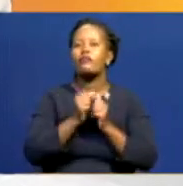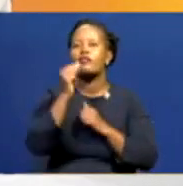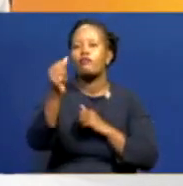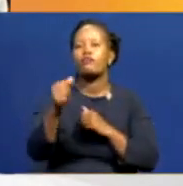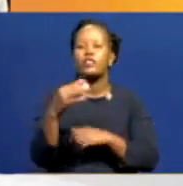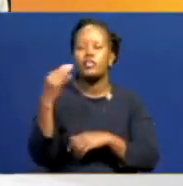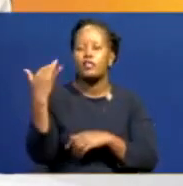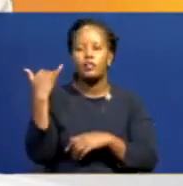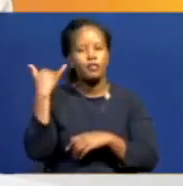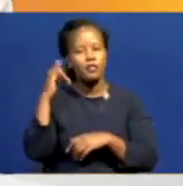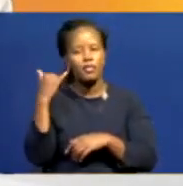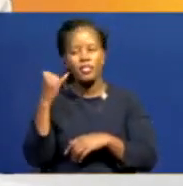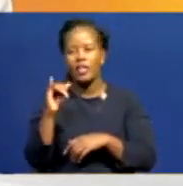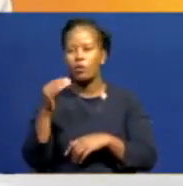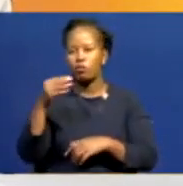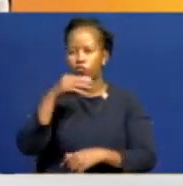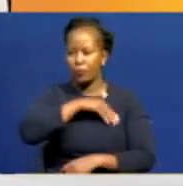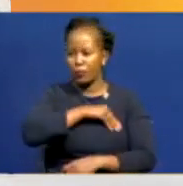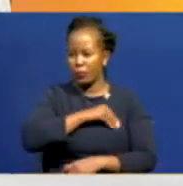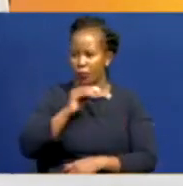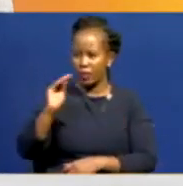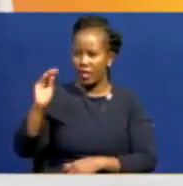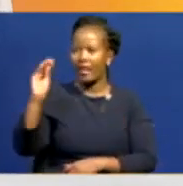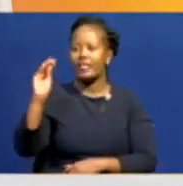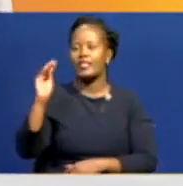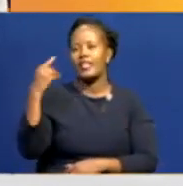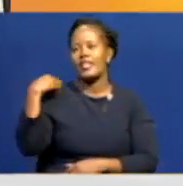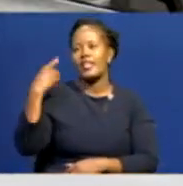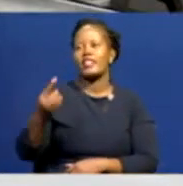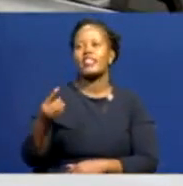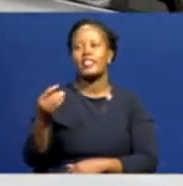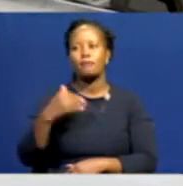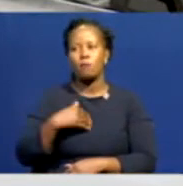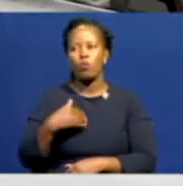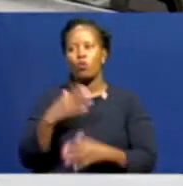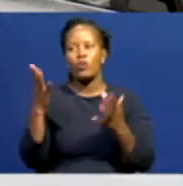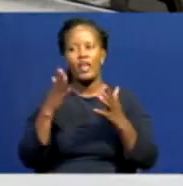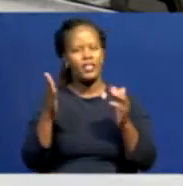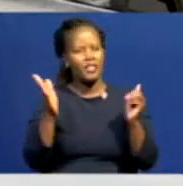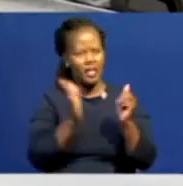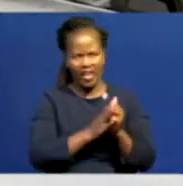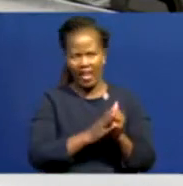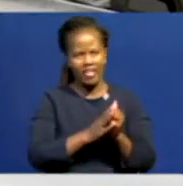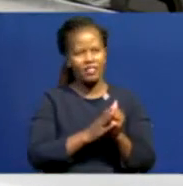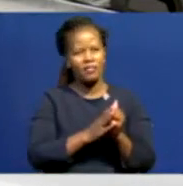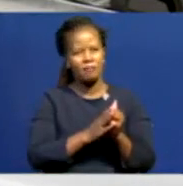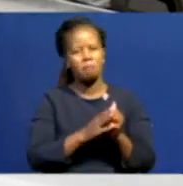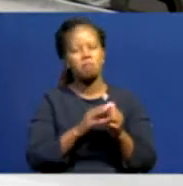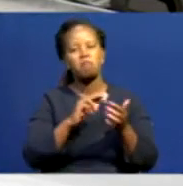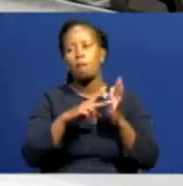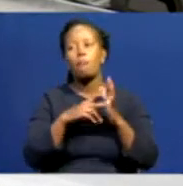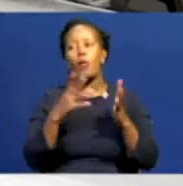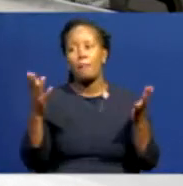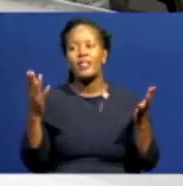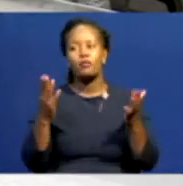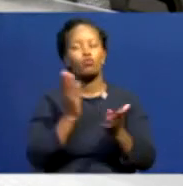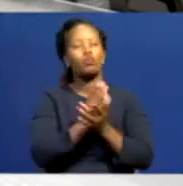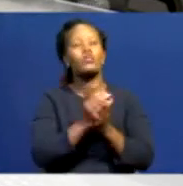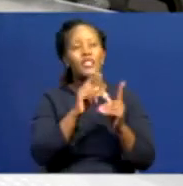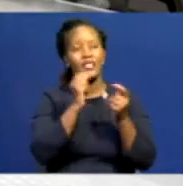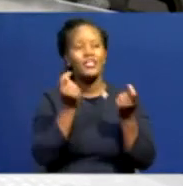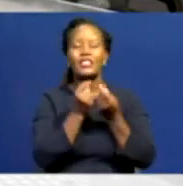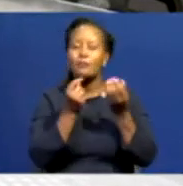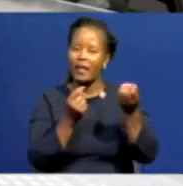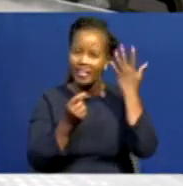goals. Mm-hmm. This is something. Yesterday alone, there were nine goals, actually, right? You can imagine. Mm-hmm. You can imagine. And so they do understand. And